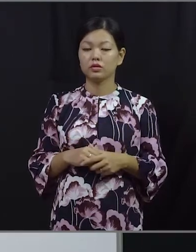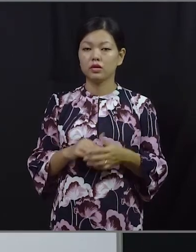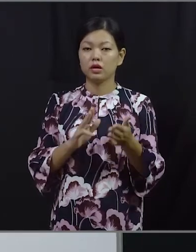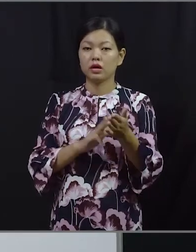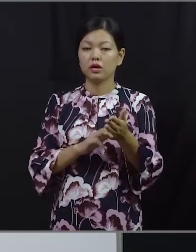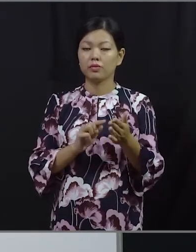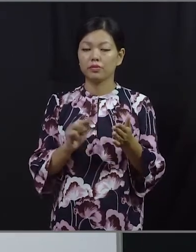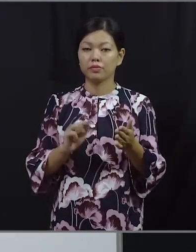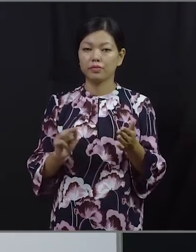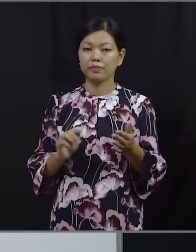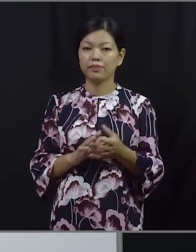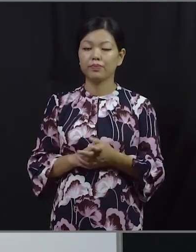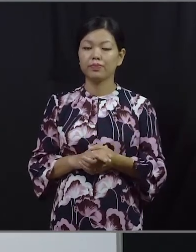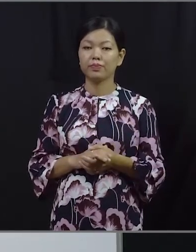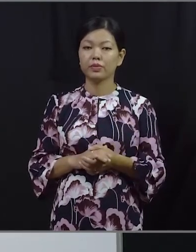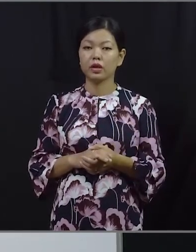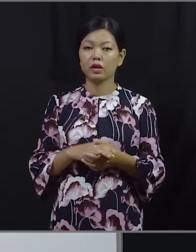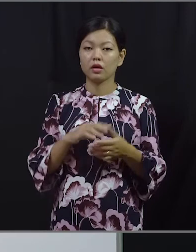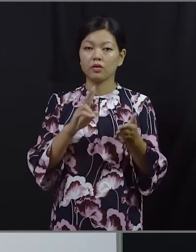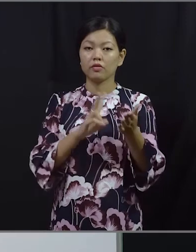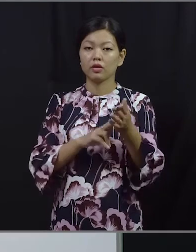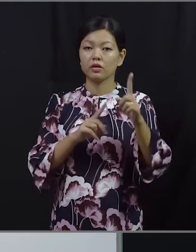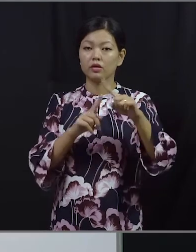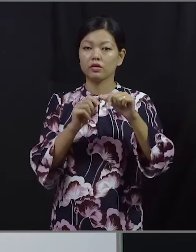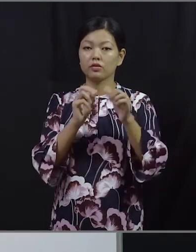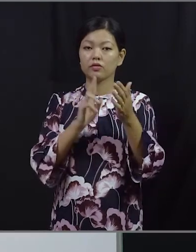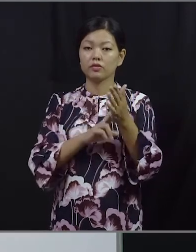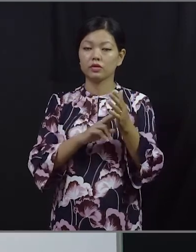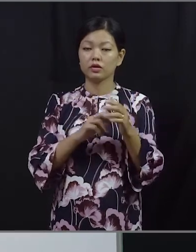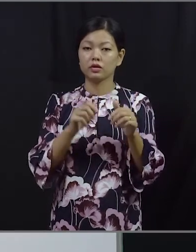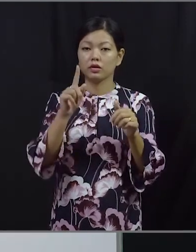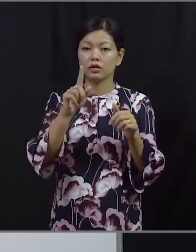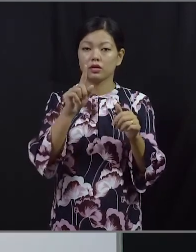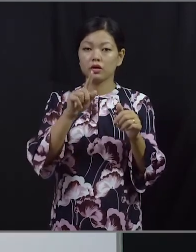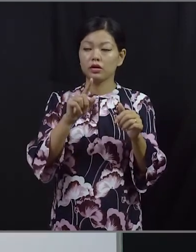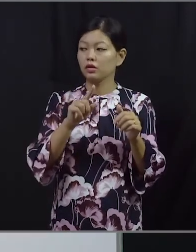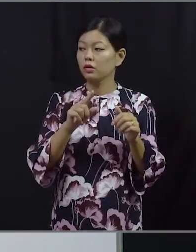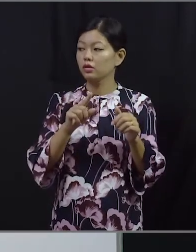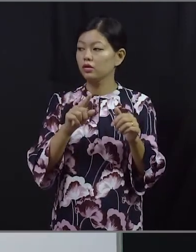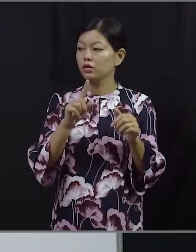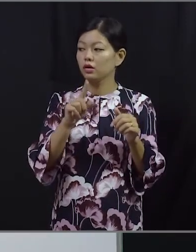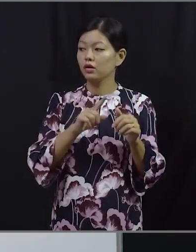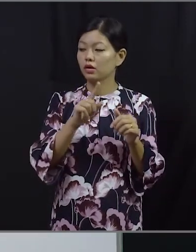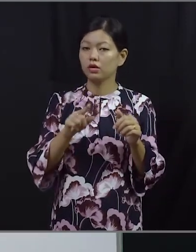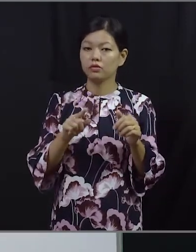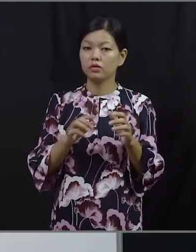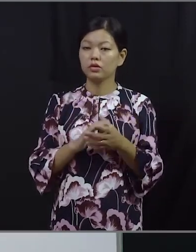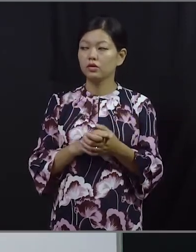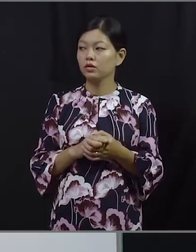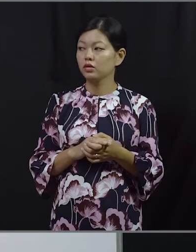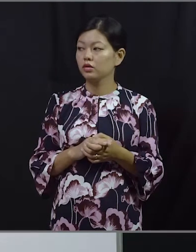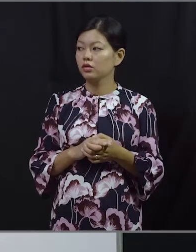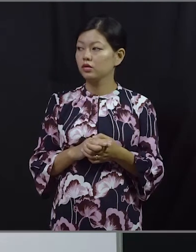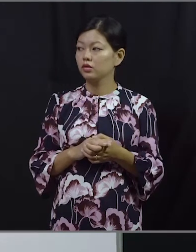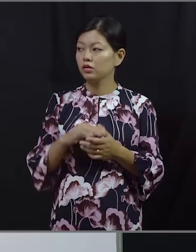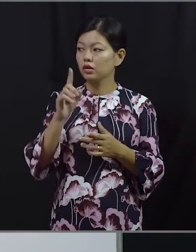equal. So what is the value of tan alpha from the triangle? Okay, where is angle alpha? Where is angle alpha and where is angle beta? So angle